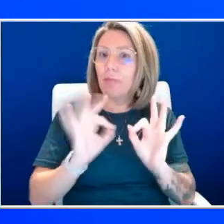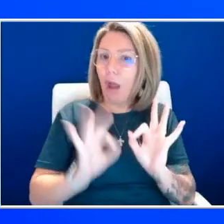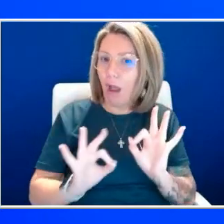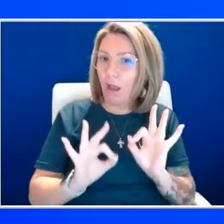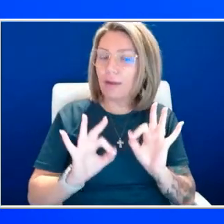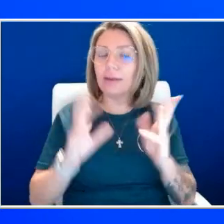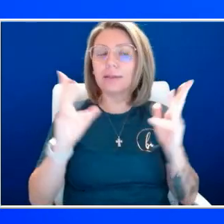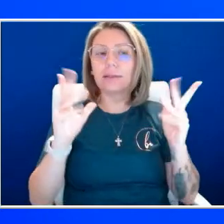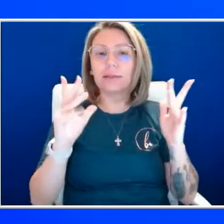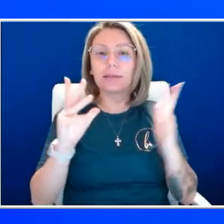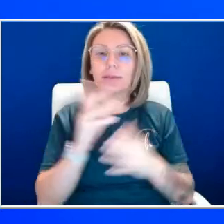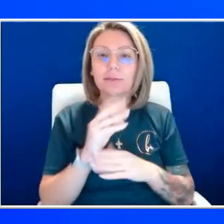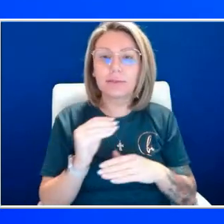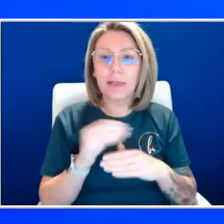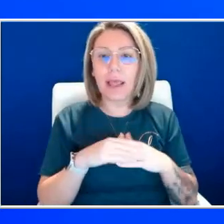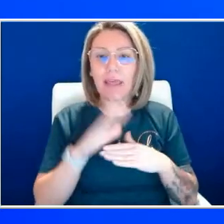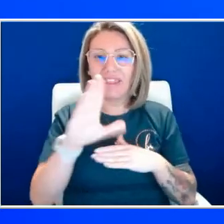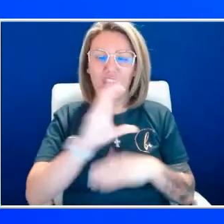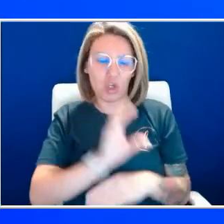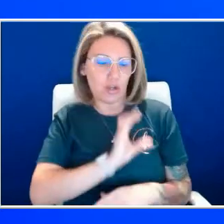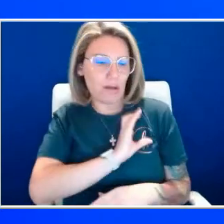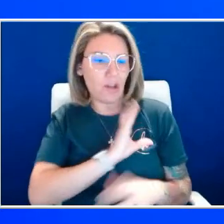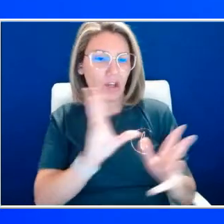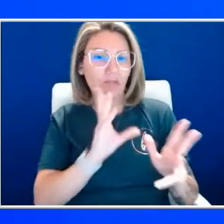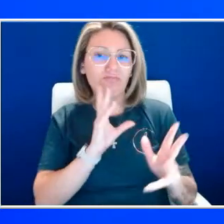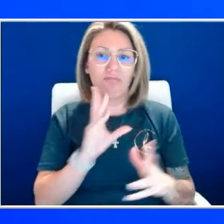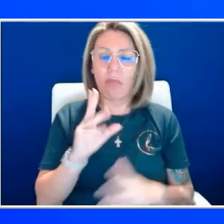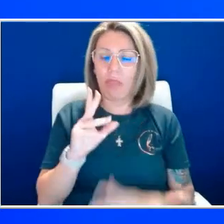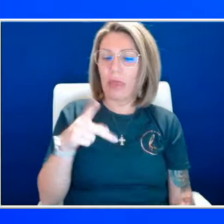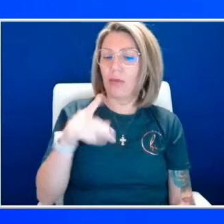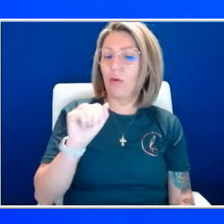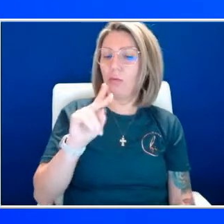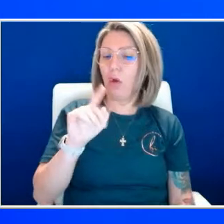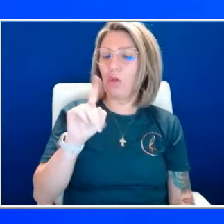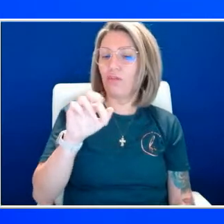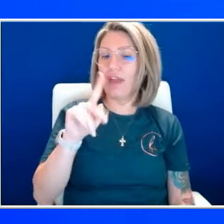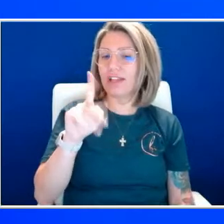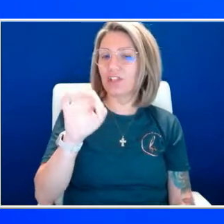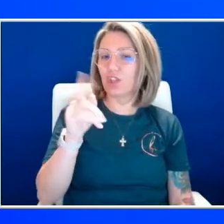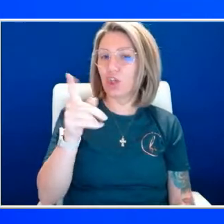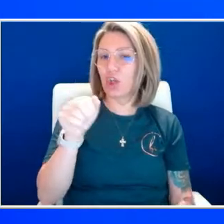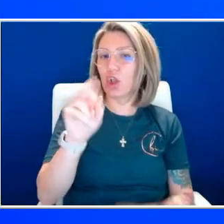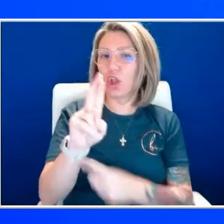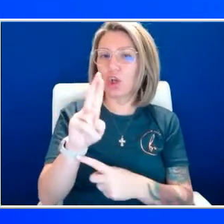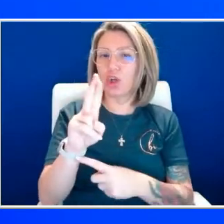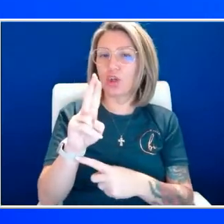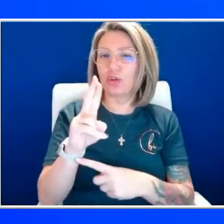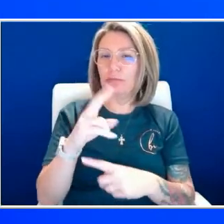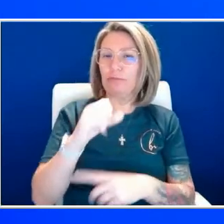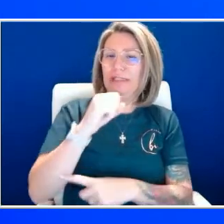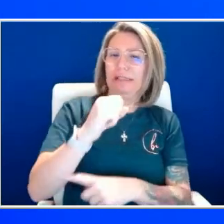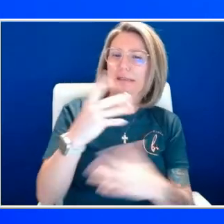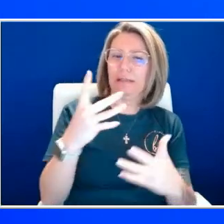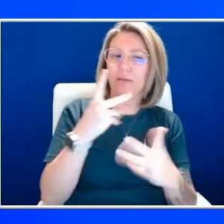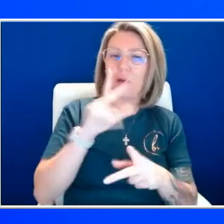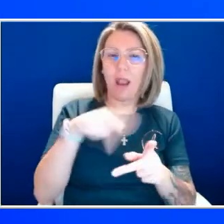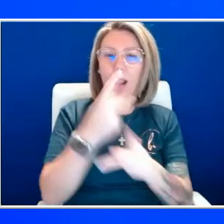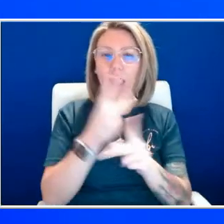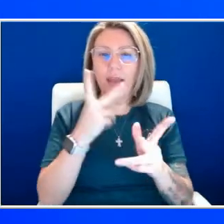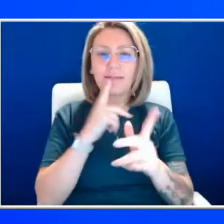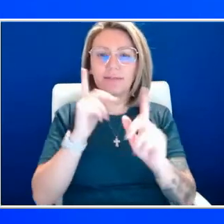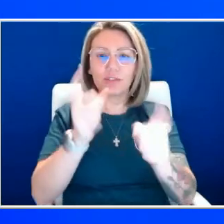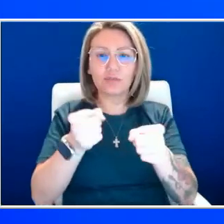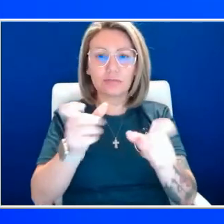right heart catheterization, what is there, what we call pulmonary vascular resistance, to determine what kind of donor we can accept.